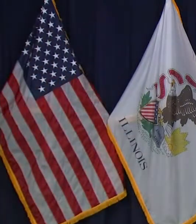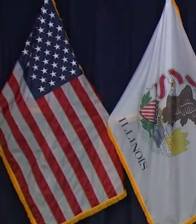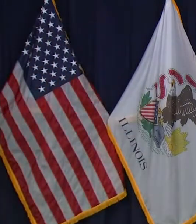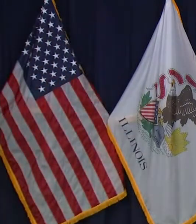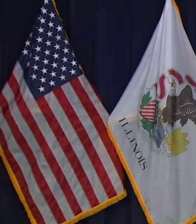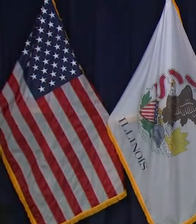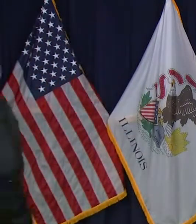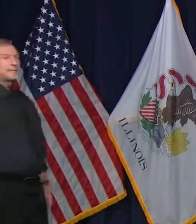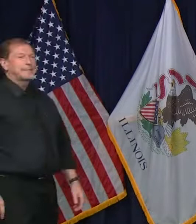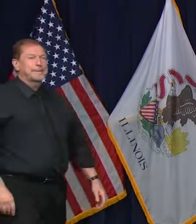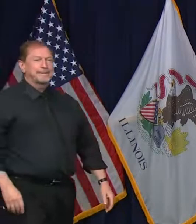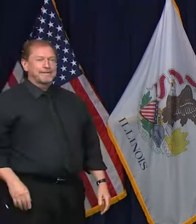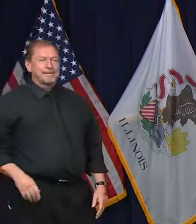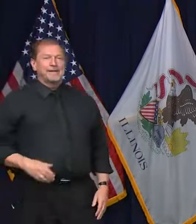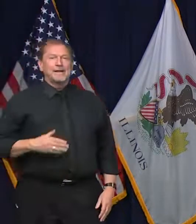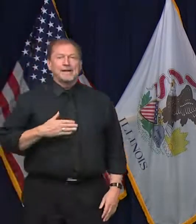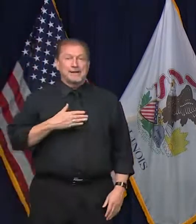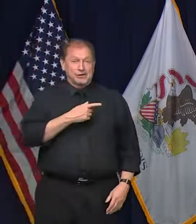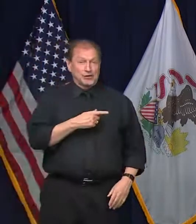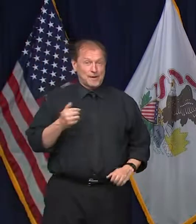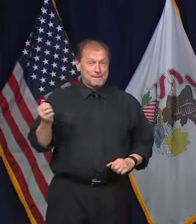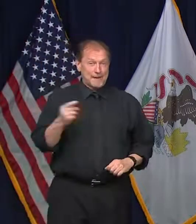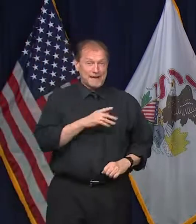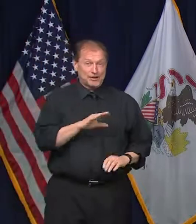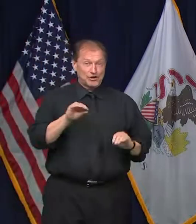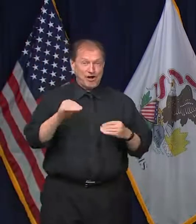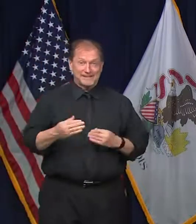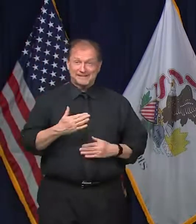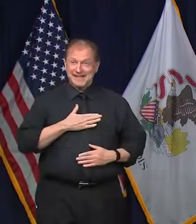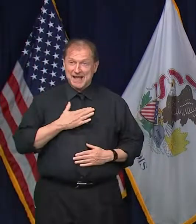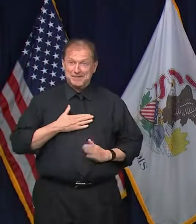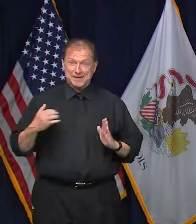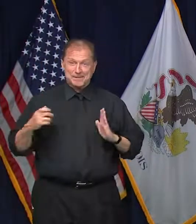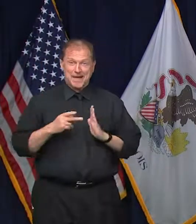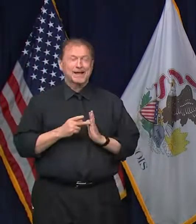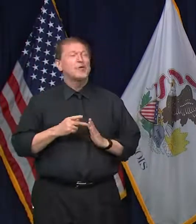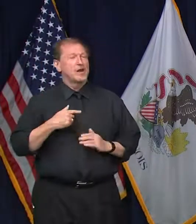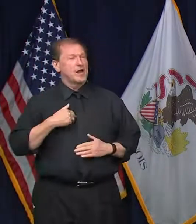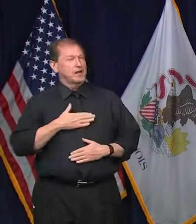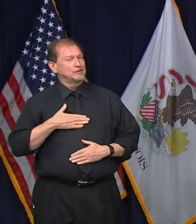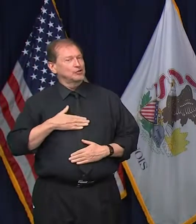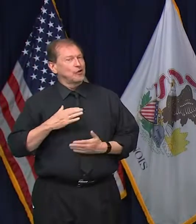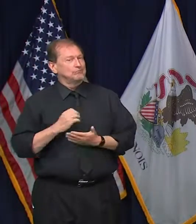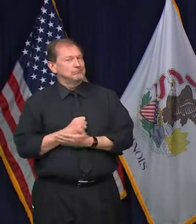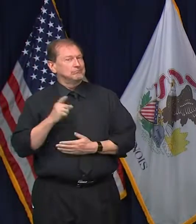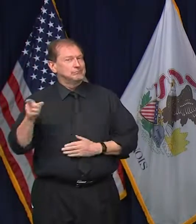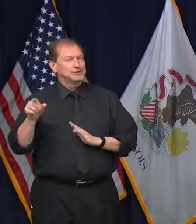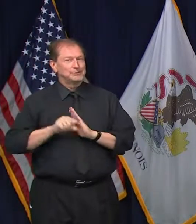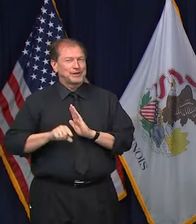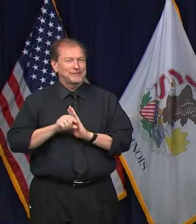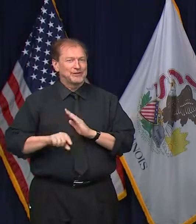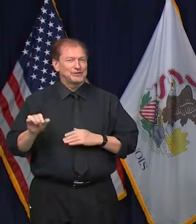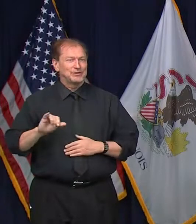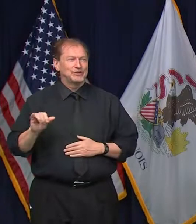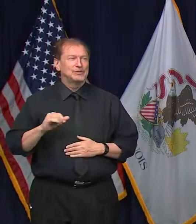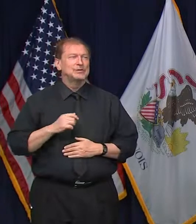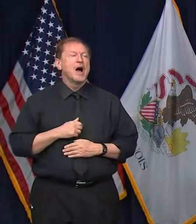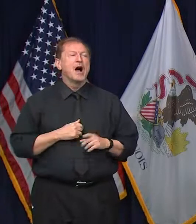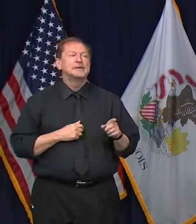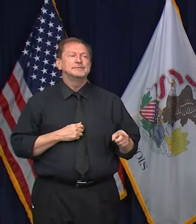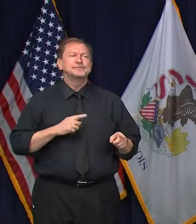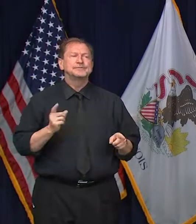good to be back in your offices? Well, I mean, it was great to be in my office in Springfield, that's for sure. Quick question. The last time we were